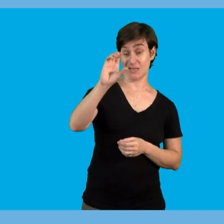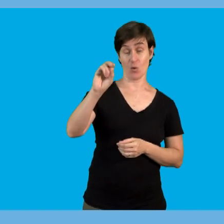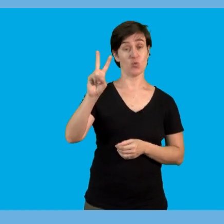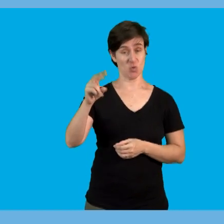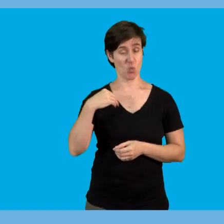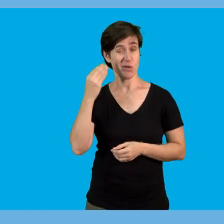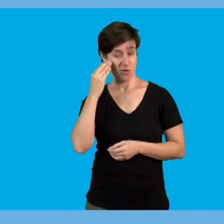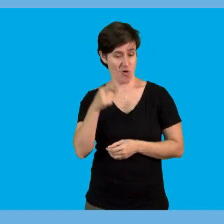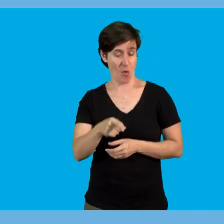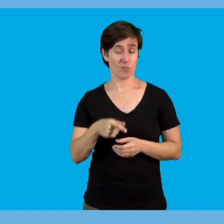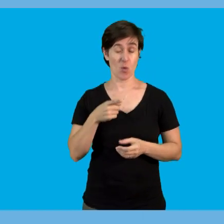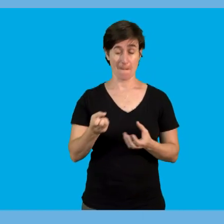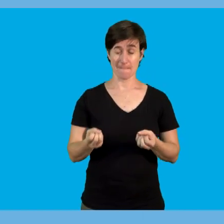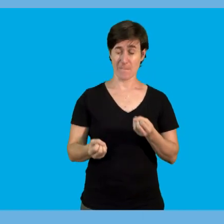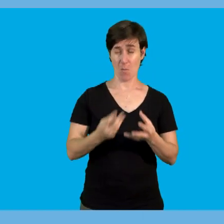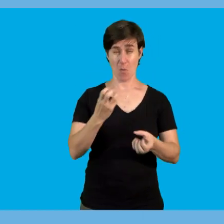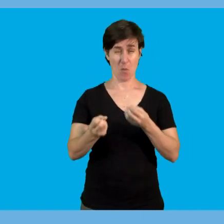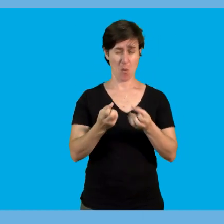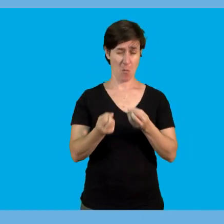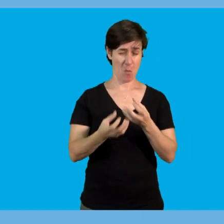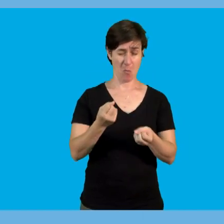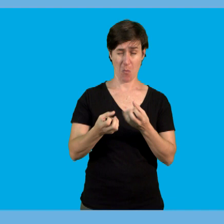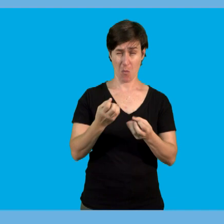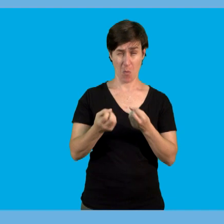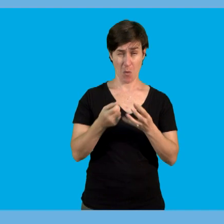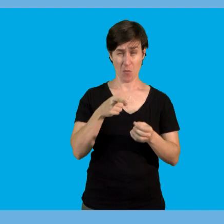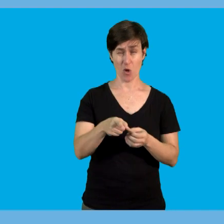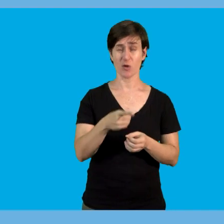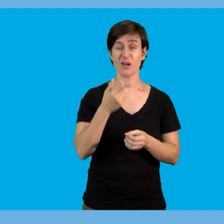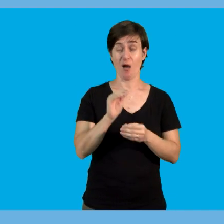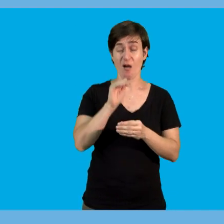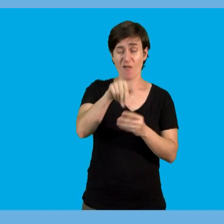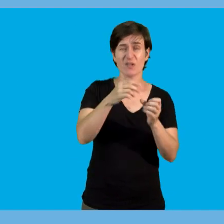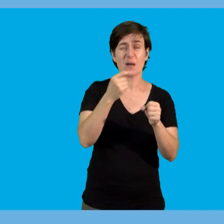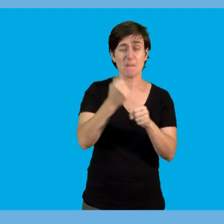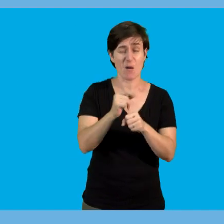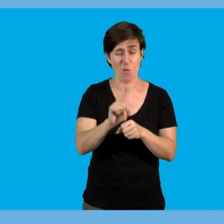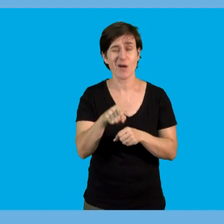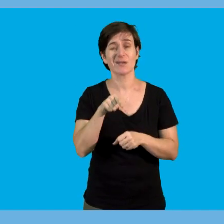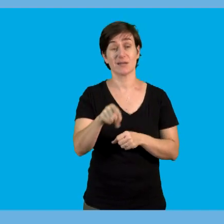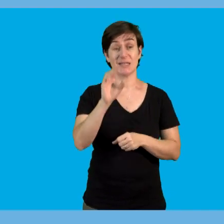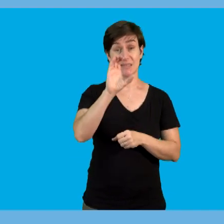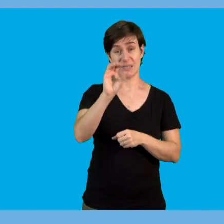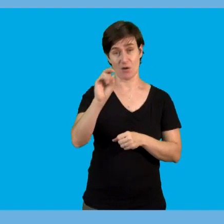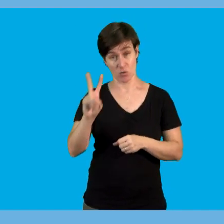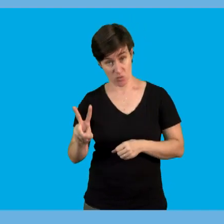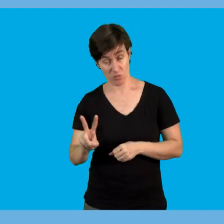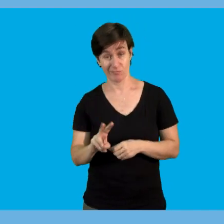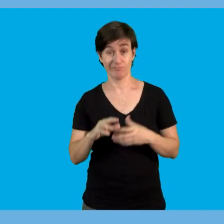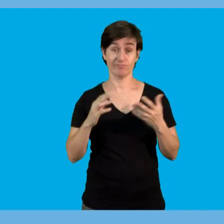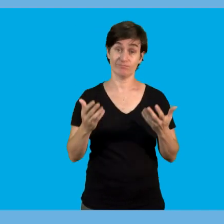carbon dioxide. We do know that as we are burning the coal, what is going to be produced as a waste product is going to be either